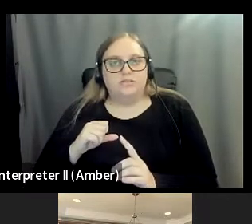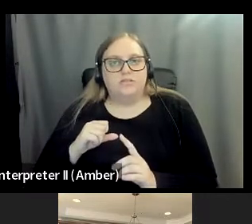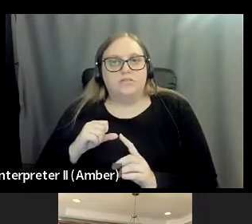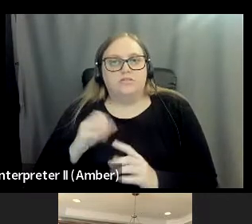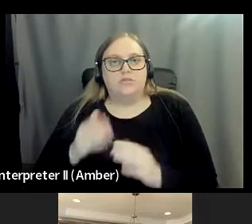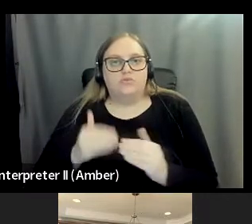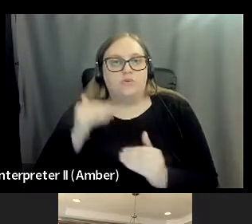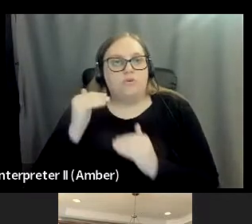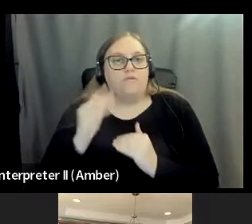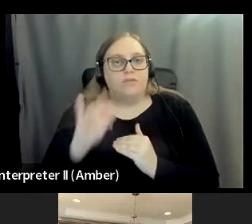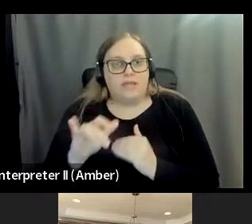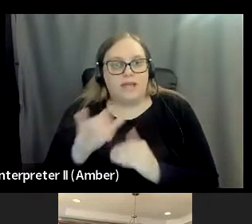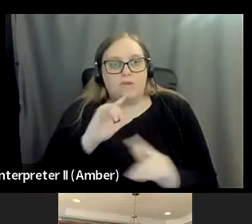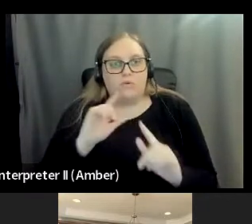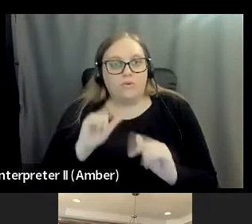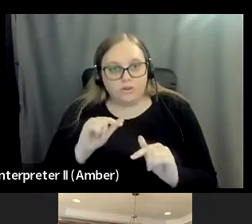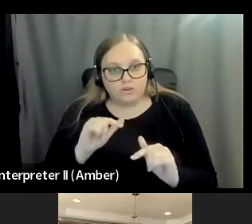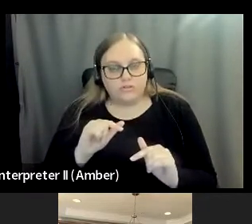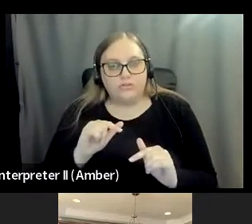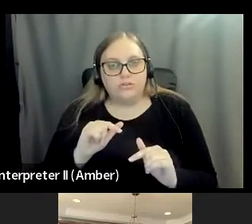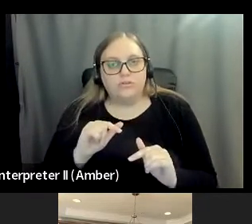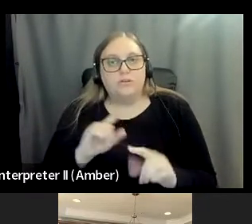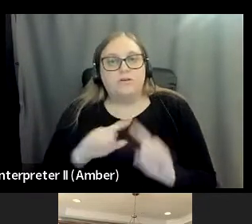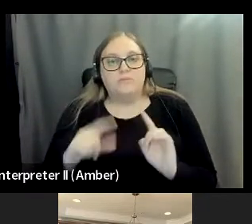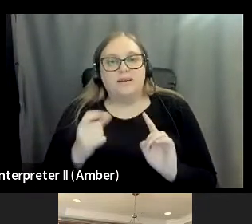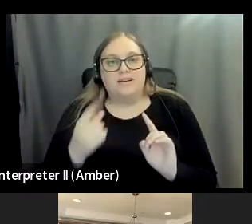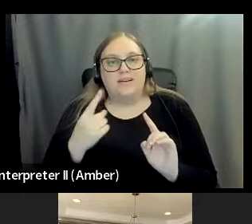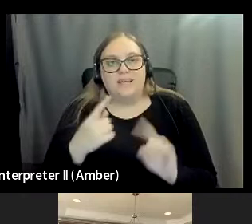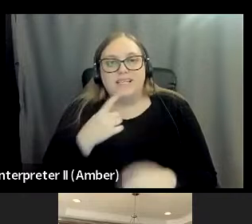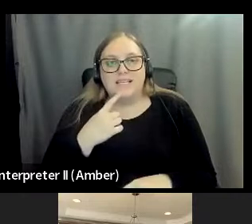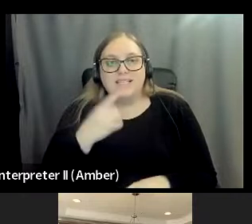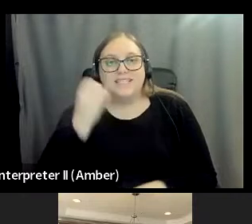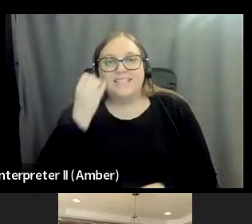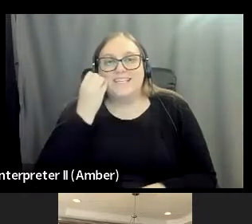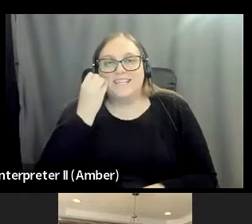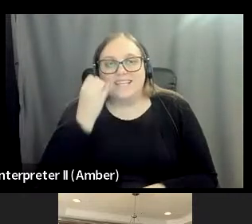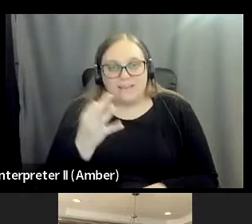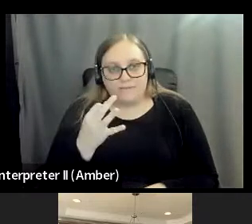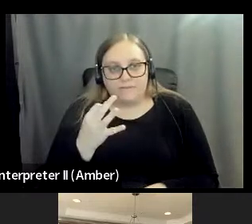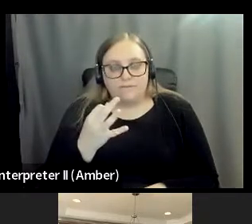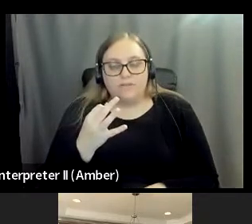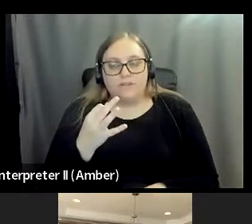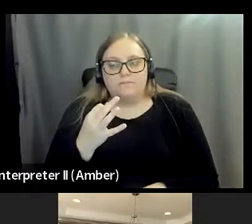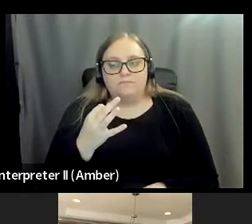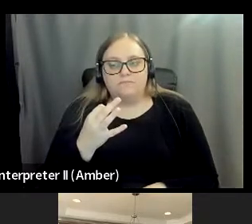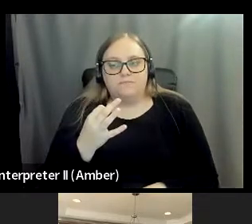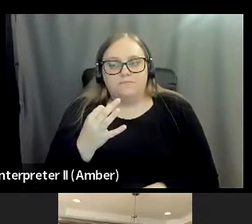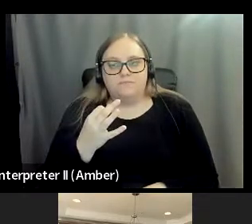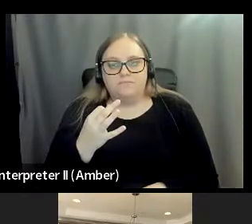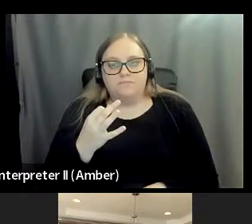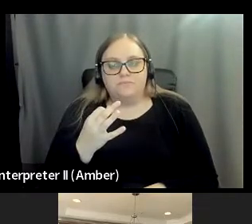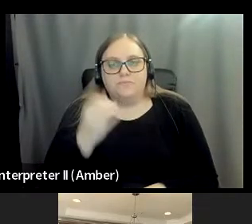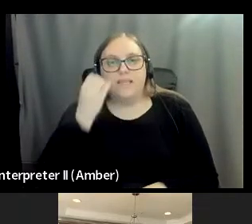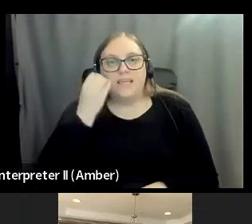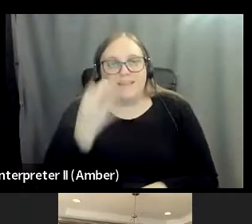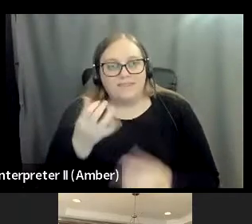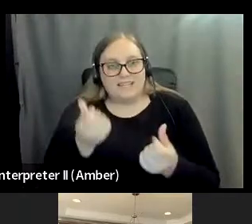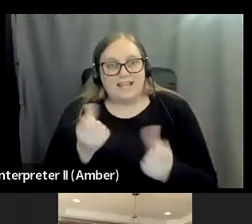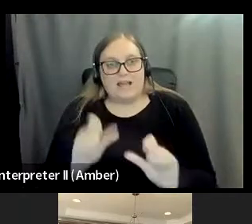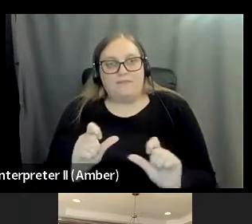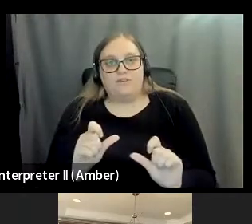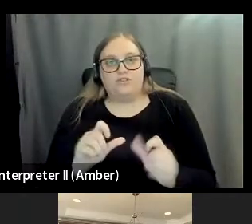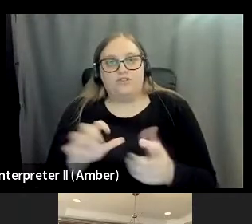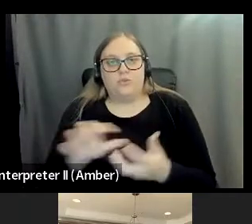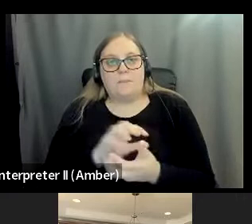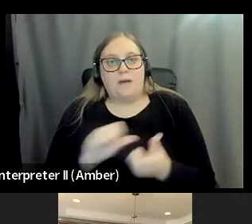that mayor's order. Although what it does is it says if there is an effort to abolish the